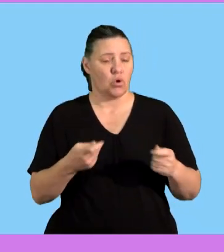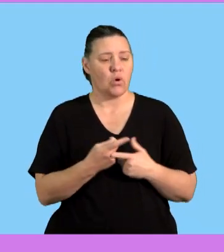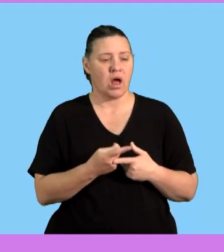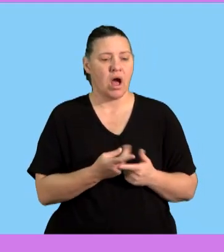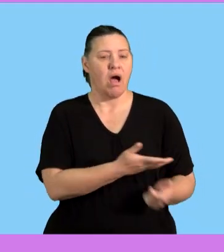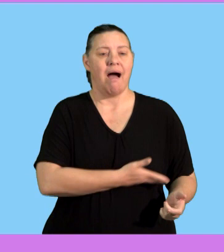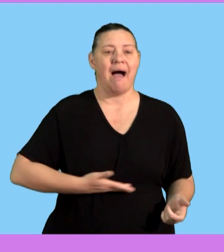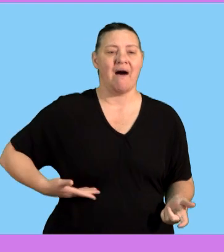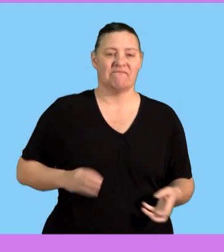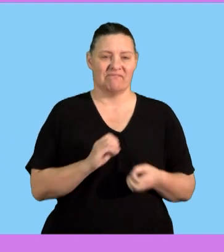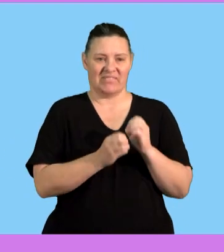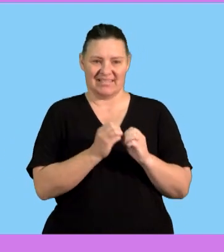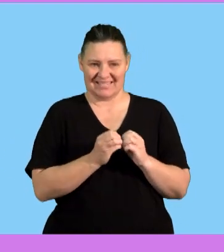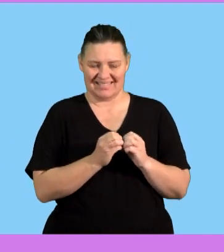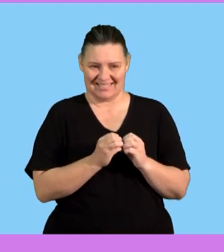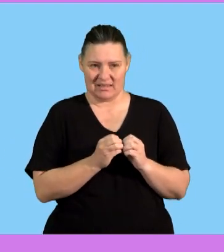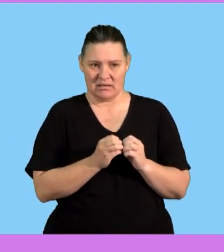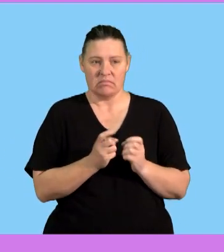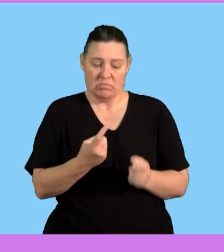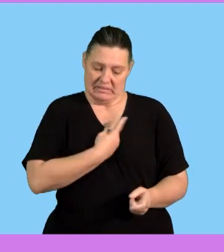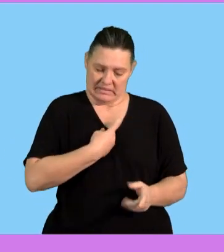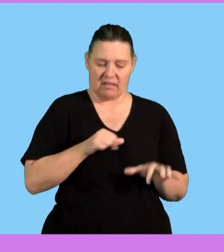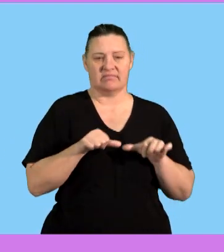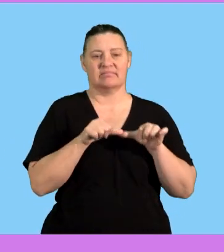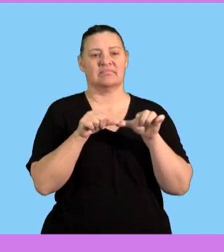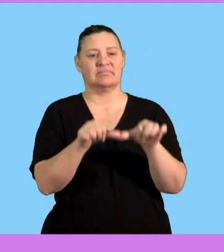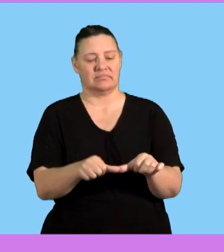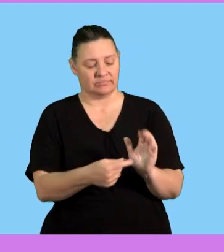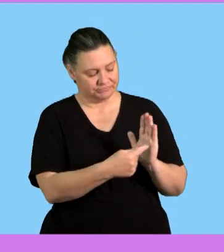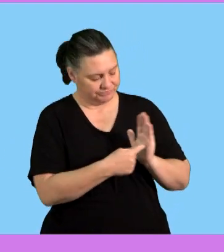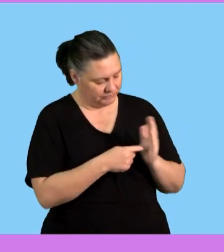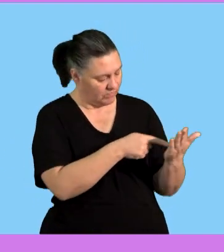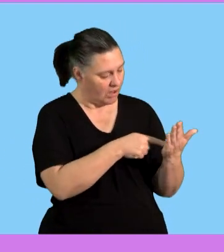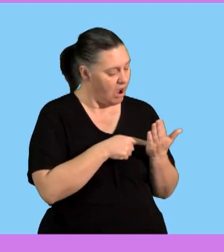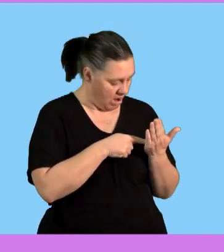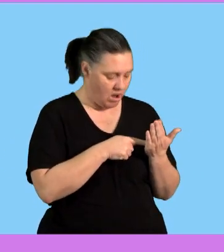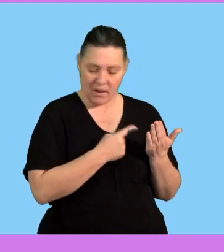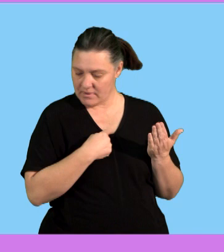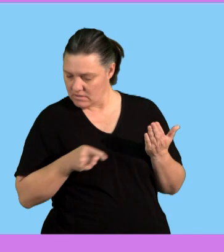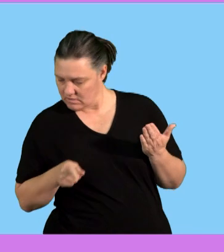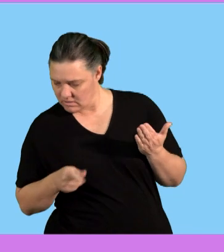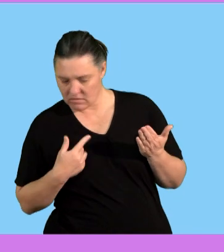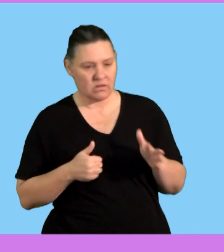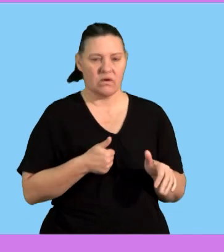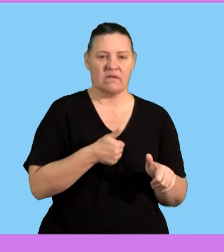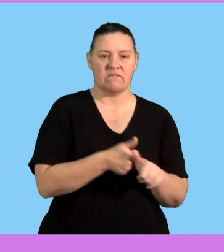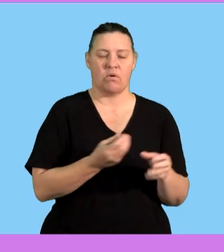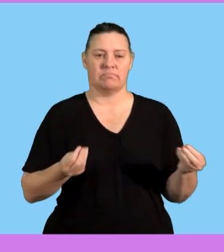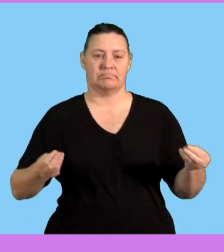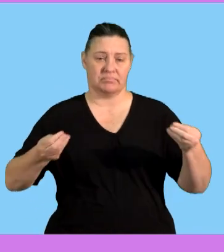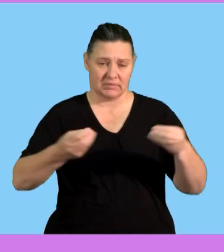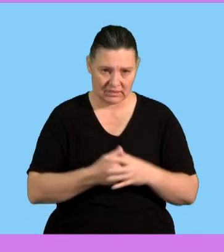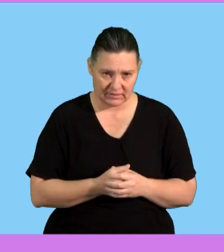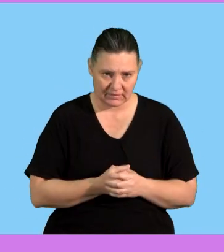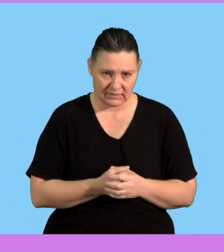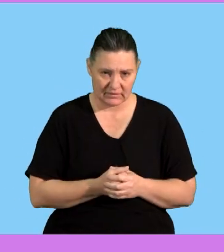occasionally come partially constructed, right? Then the item would then need you, okay, to put it